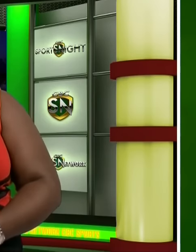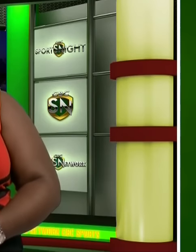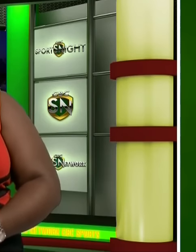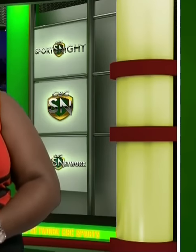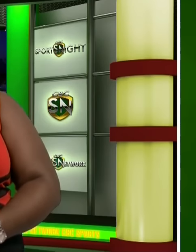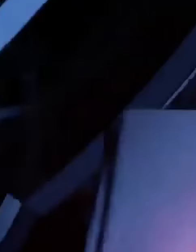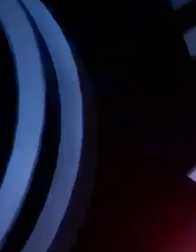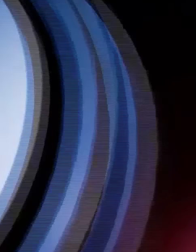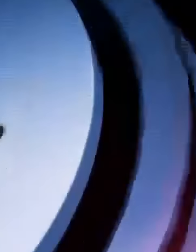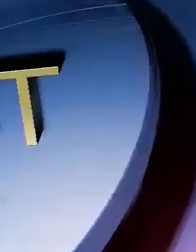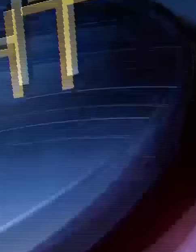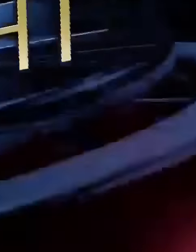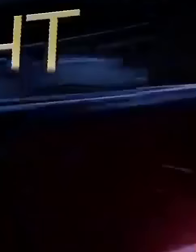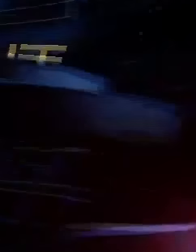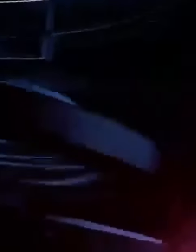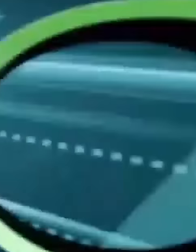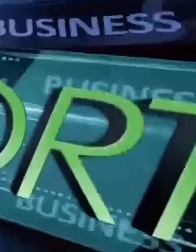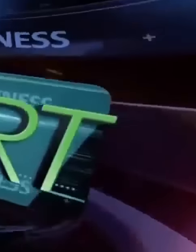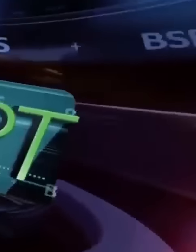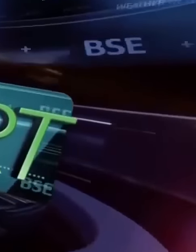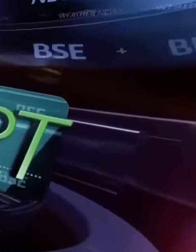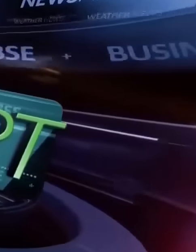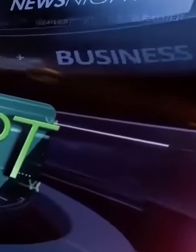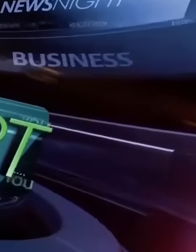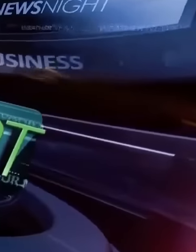business reports.